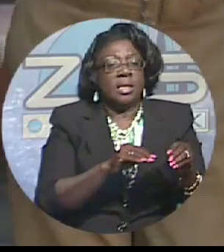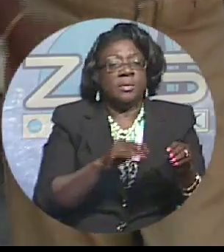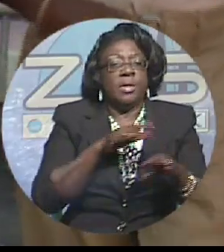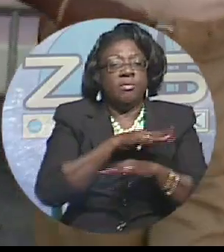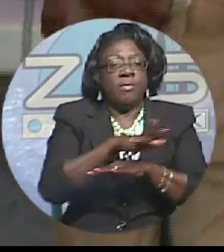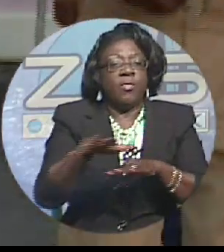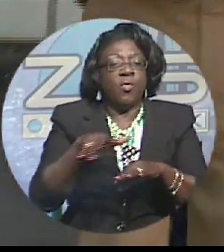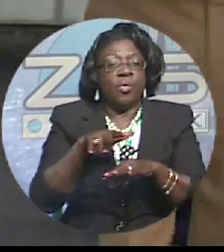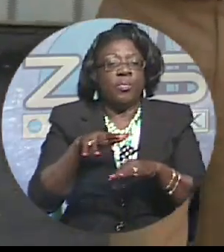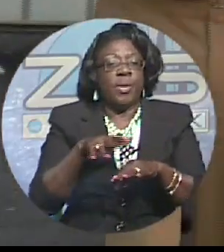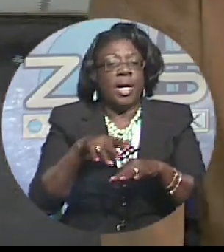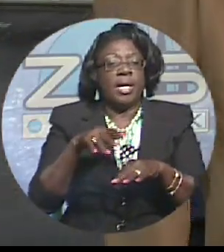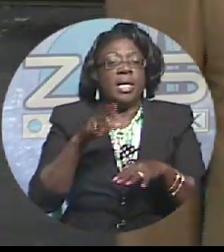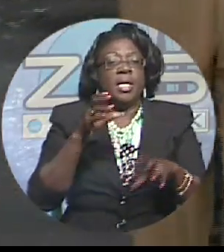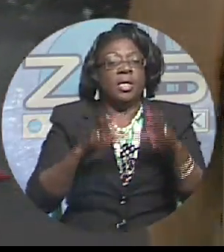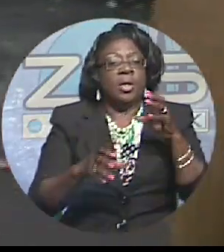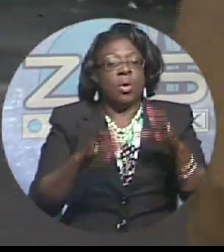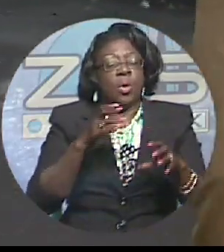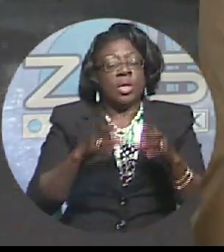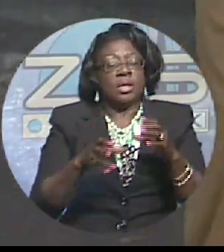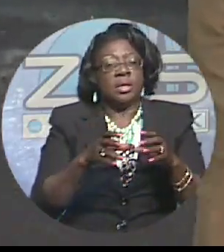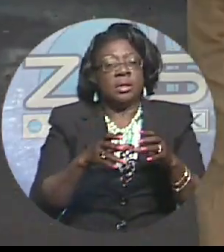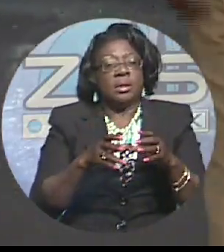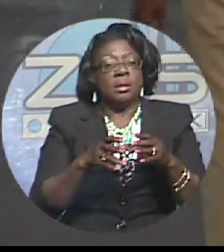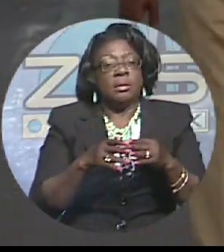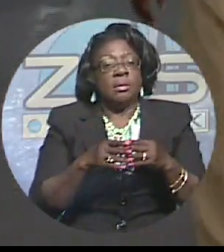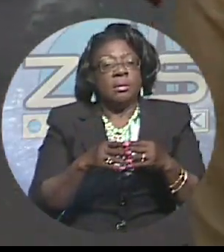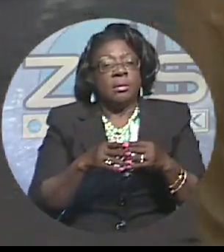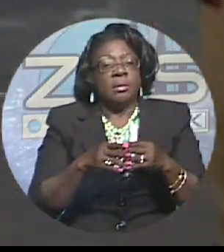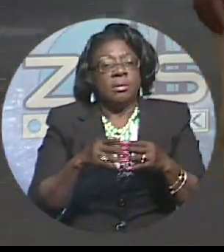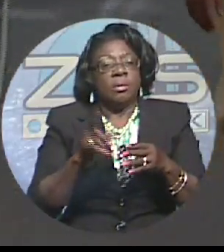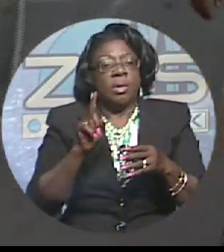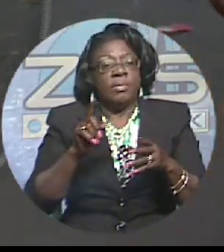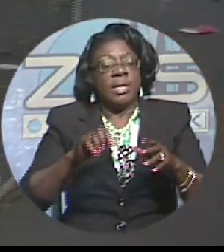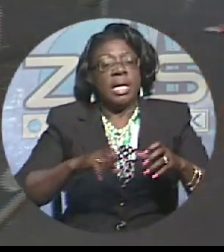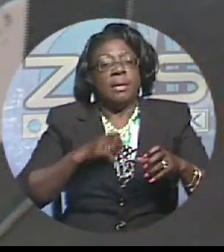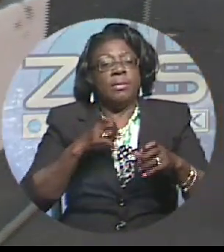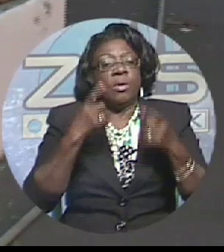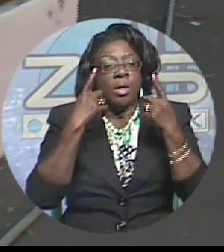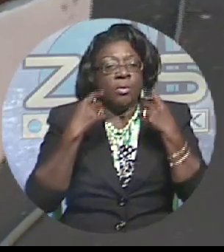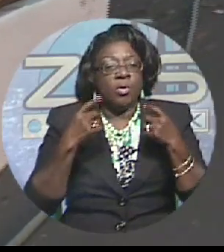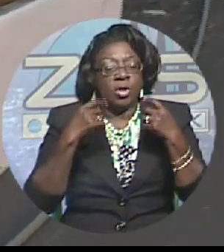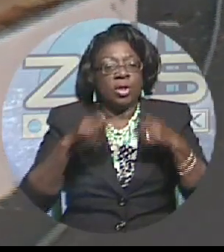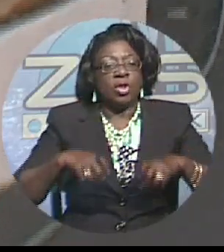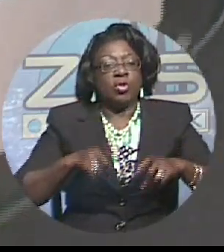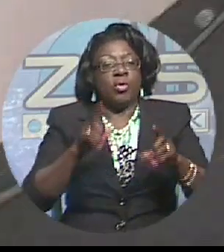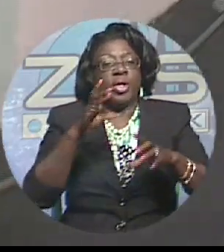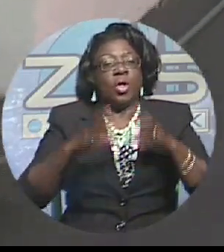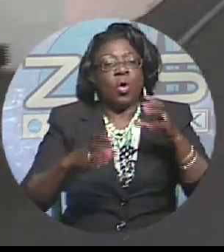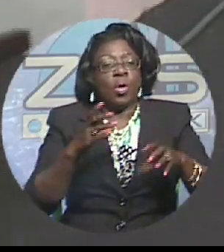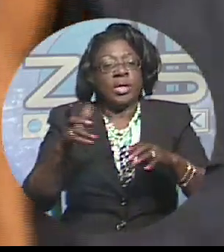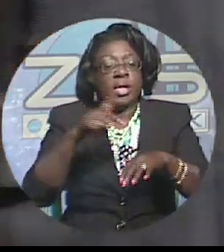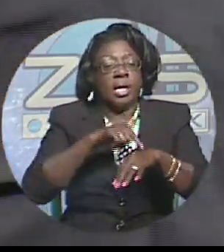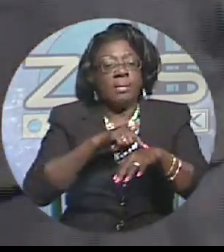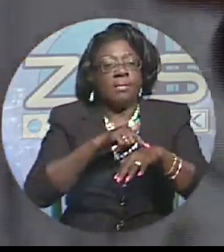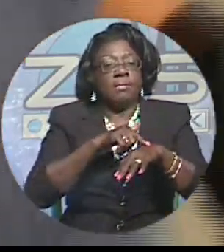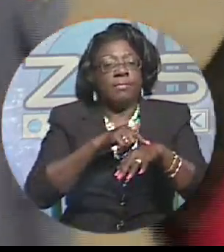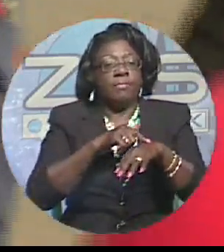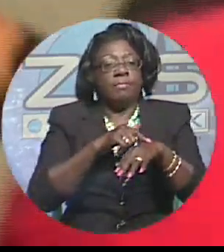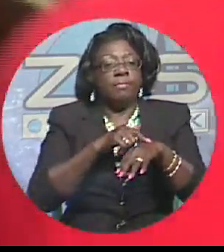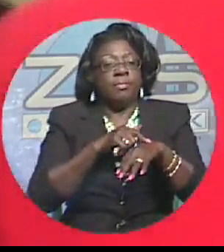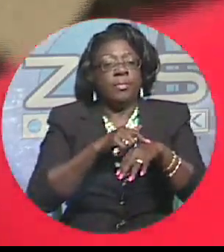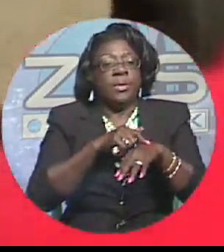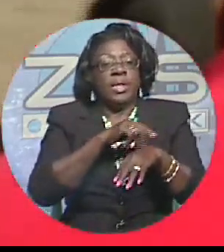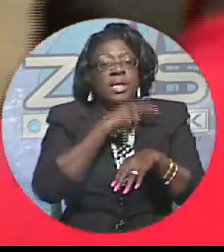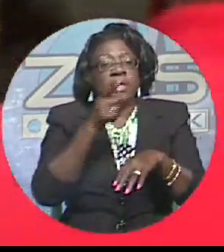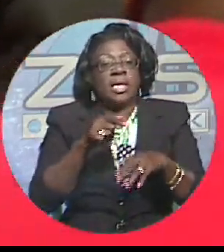by the Crown. Dwayne Hasty became emotional during the process and told the chief magistrate that while in custody, he had received death threats. Hasty